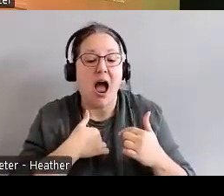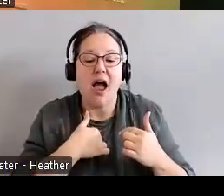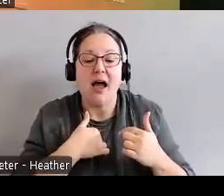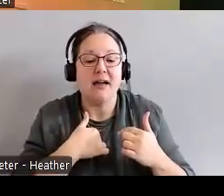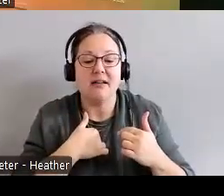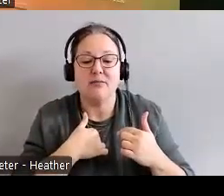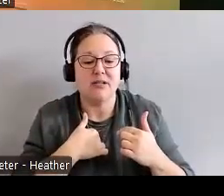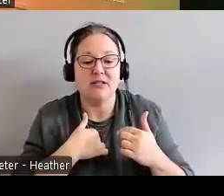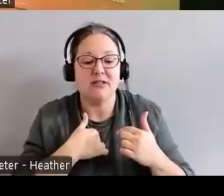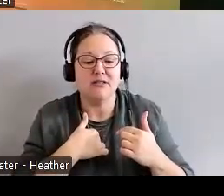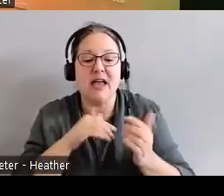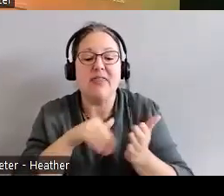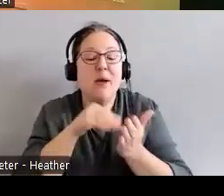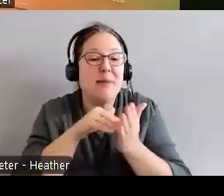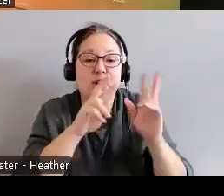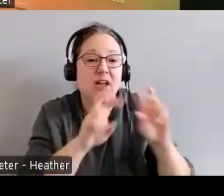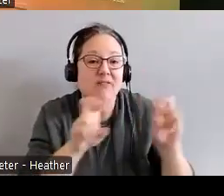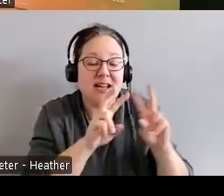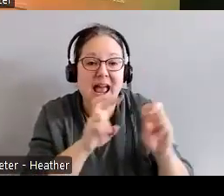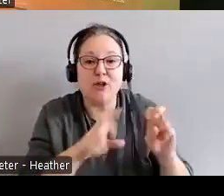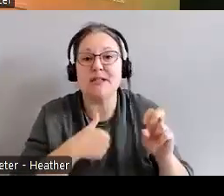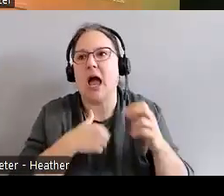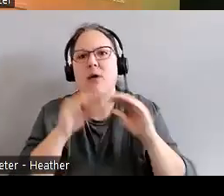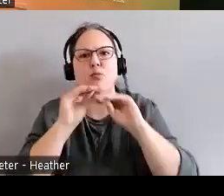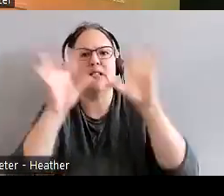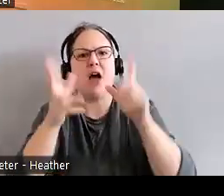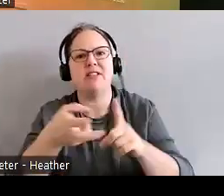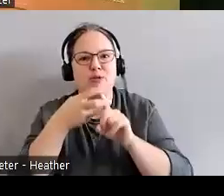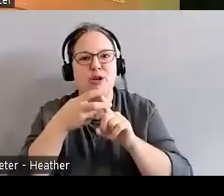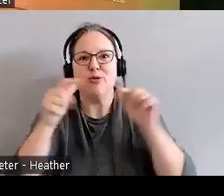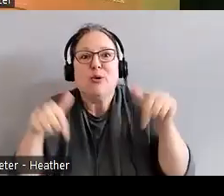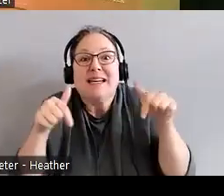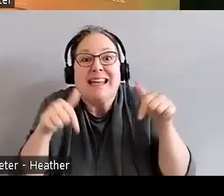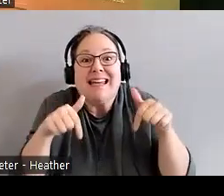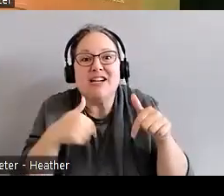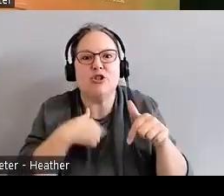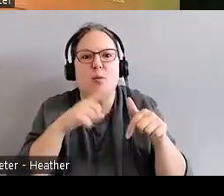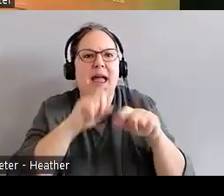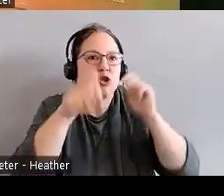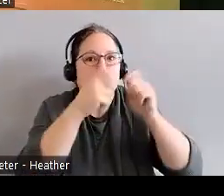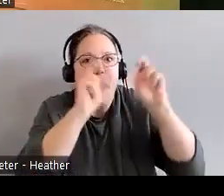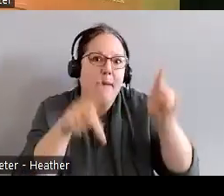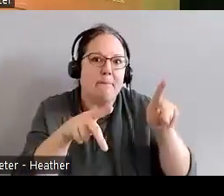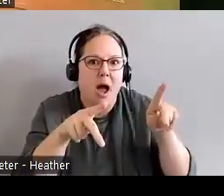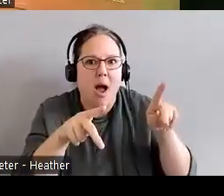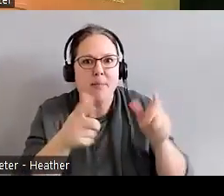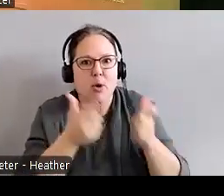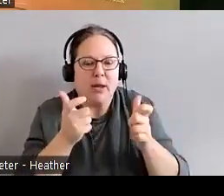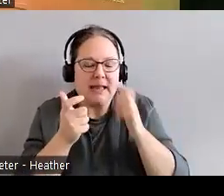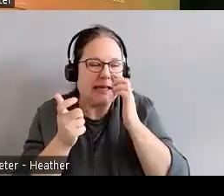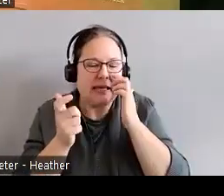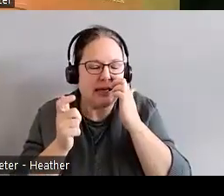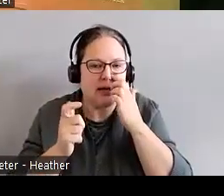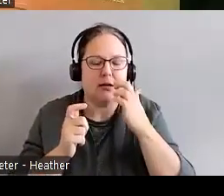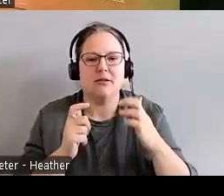analysis and finishing up, I was obviously recruited here, so I had to wrap up really quickly some things. And I have